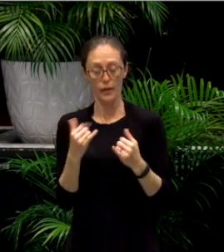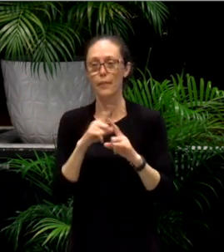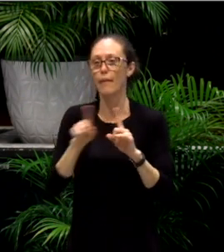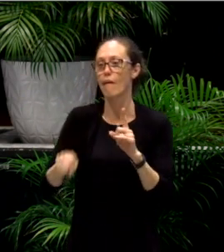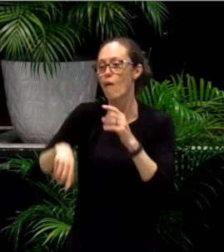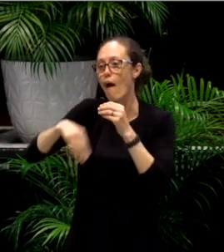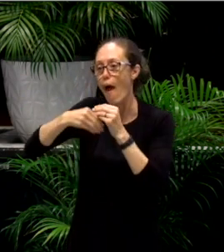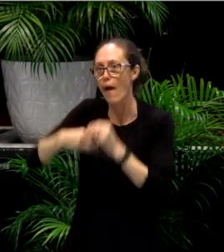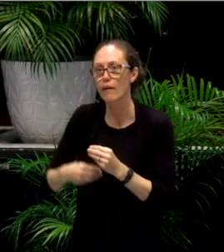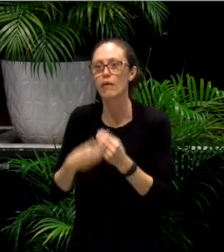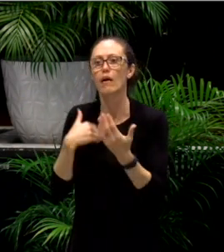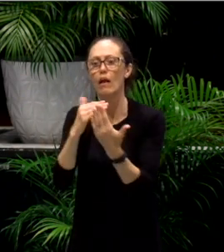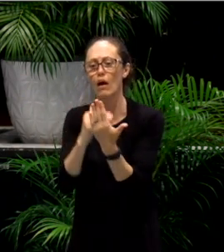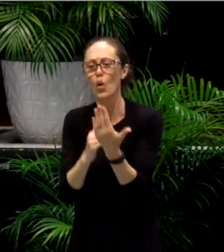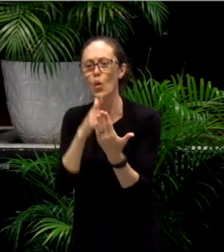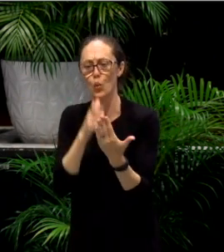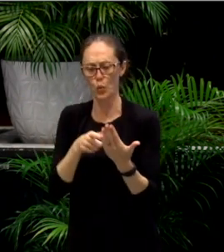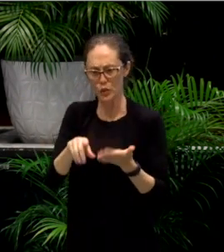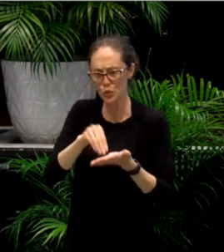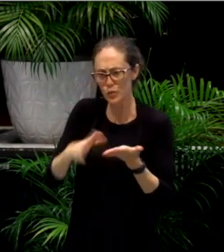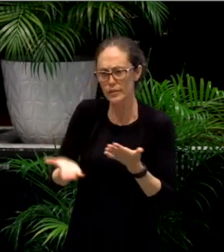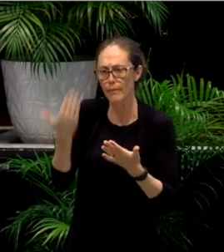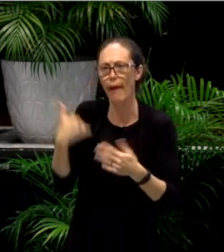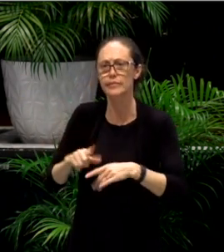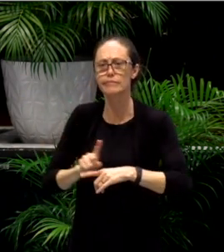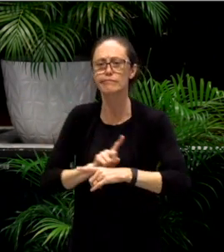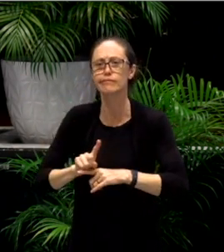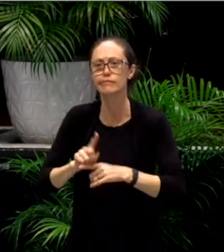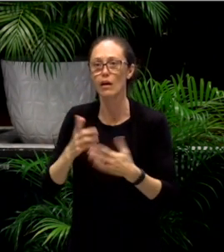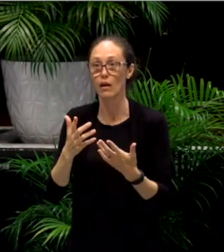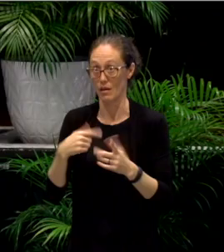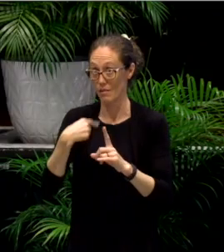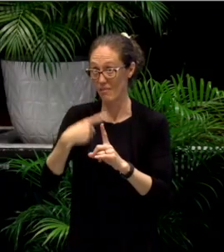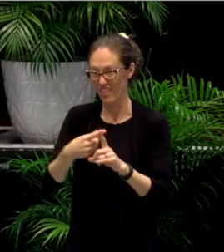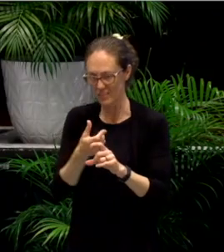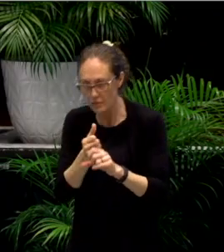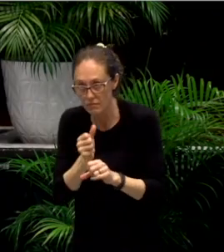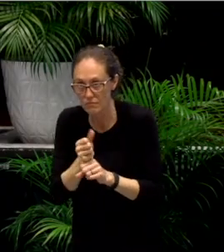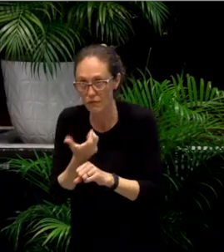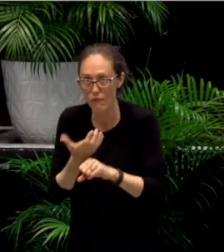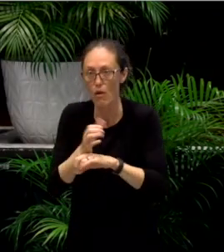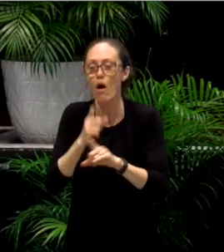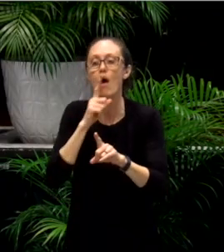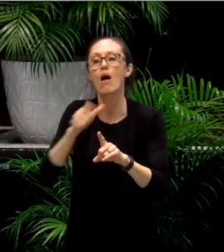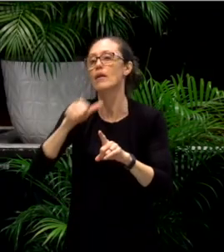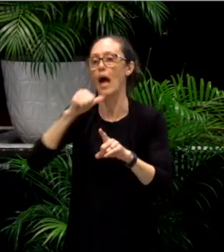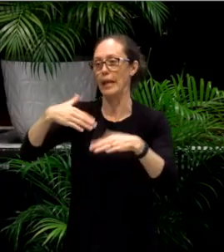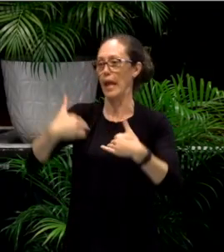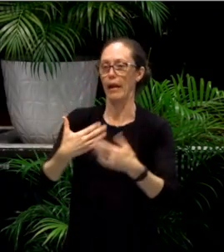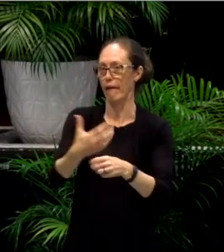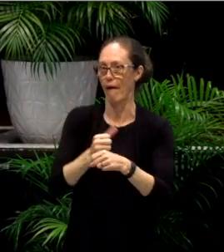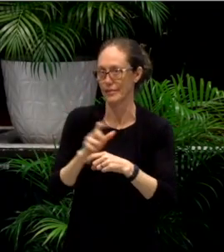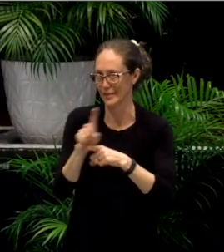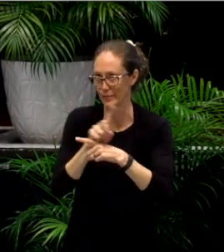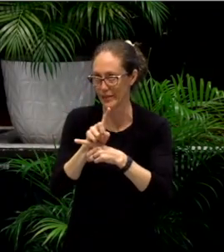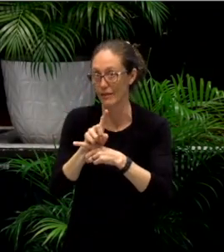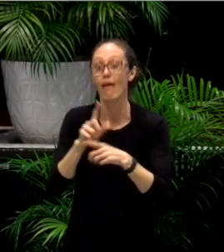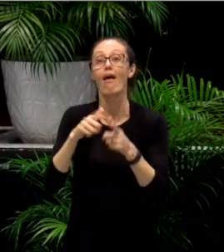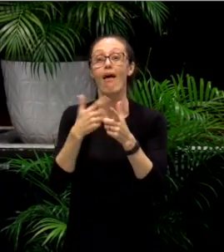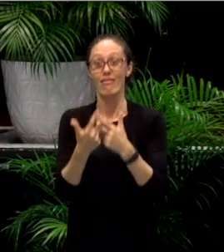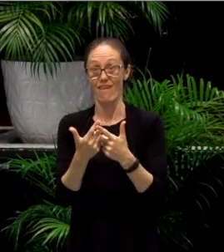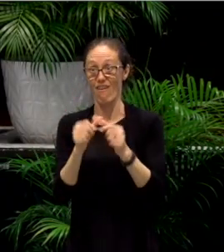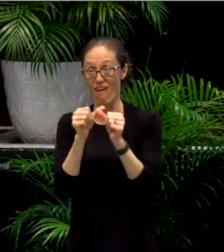providing lists of students who have been disciplined in the past and enforcing discipline for those who had not received it, and then